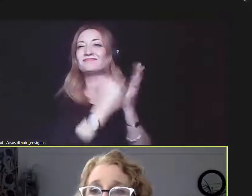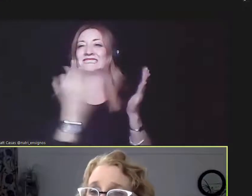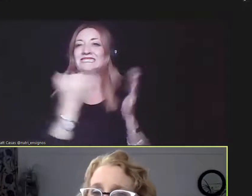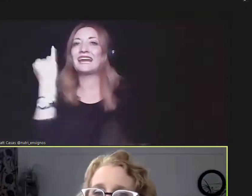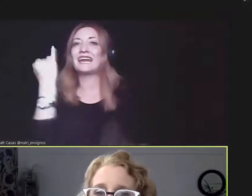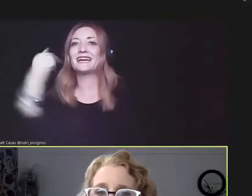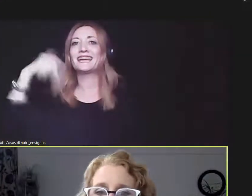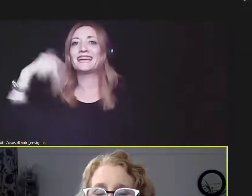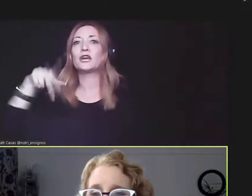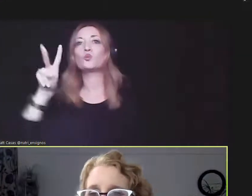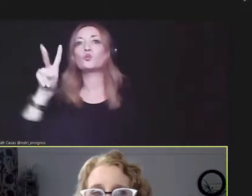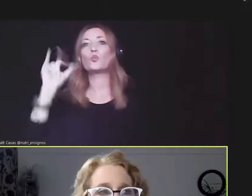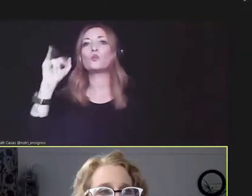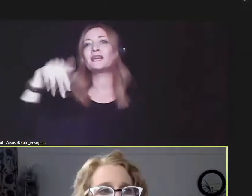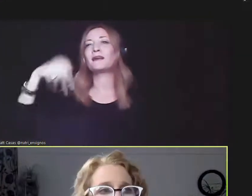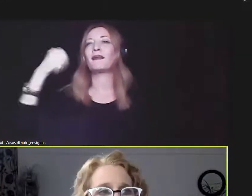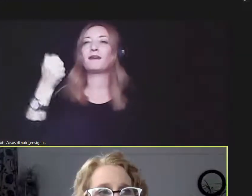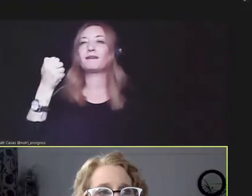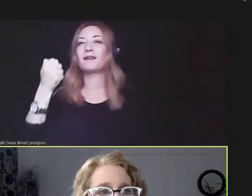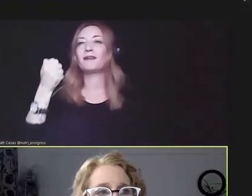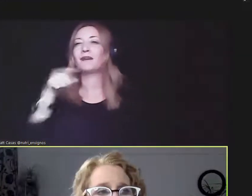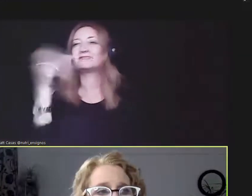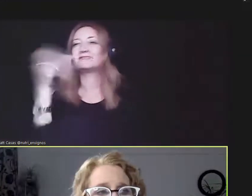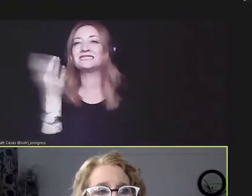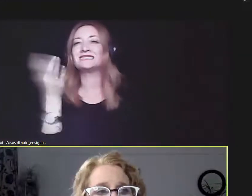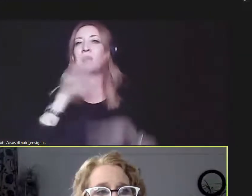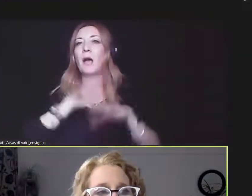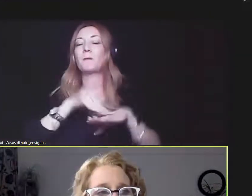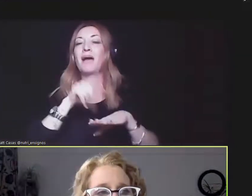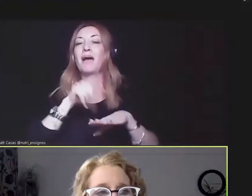vegan, soya-free, dairy-free, gluten-free.